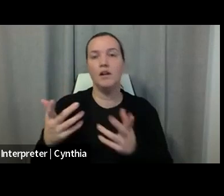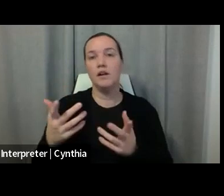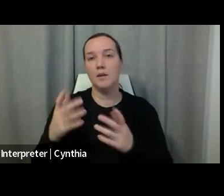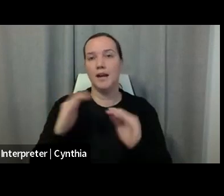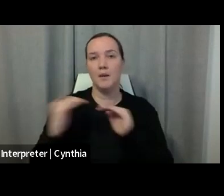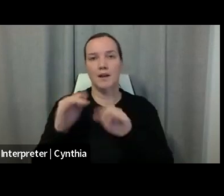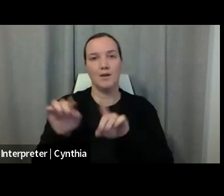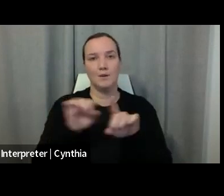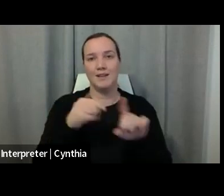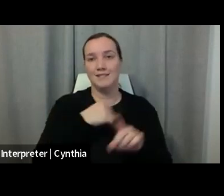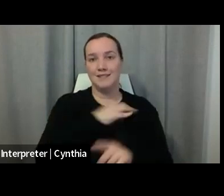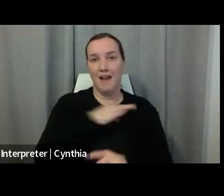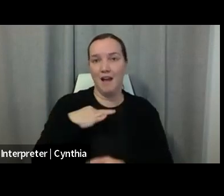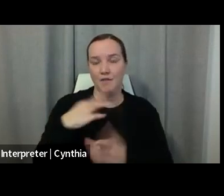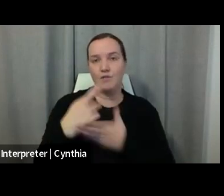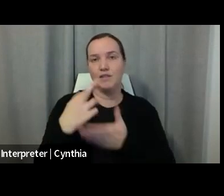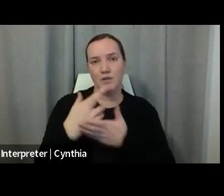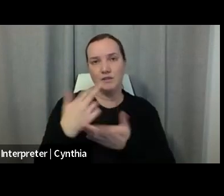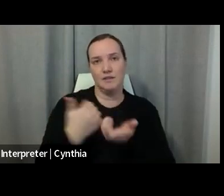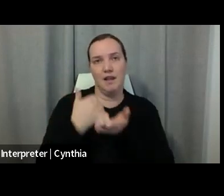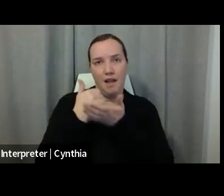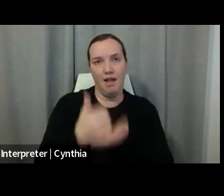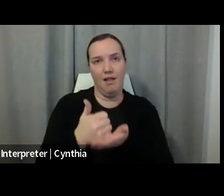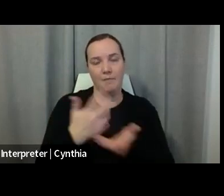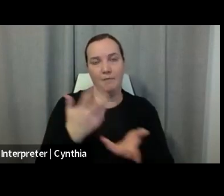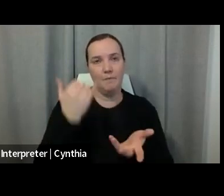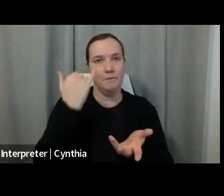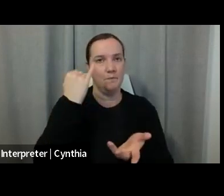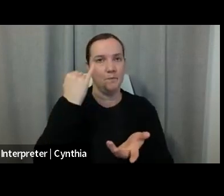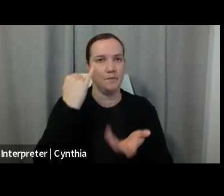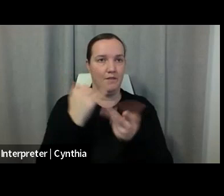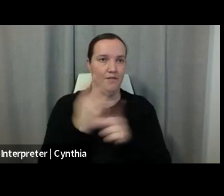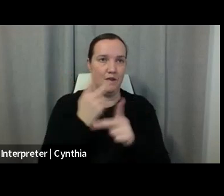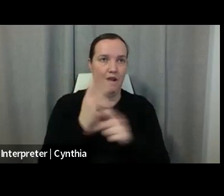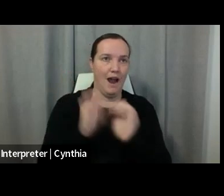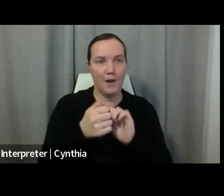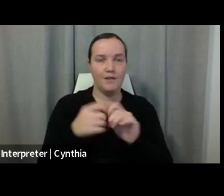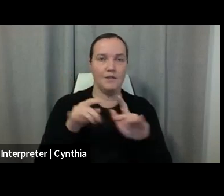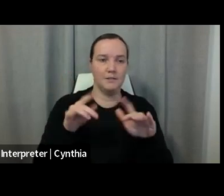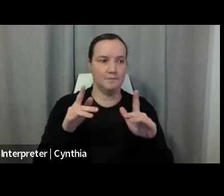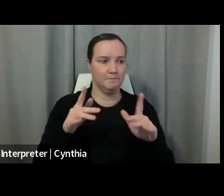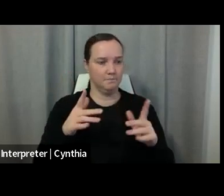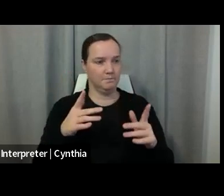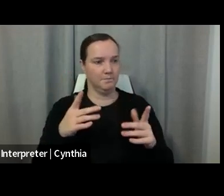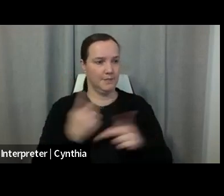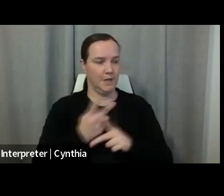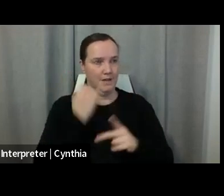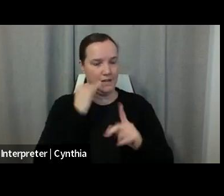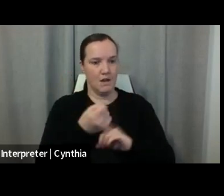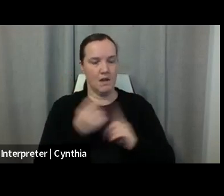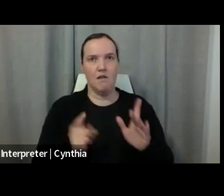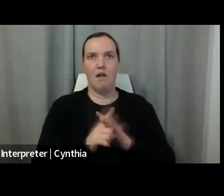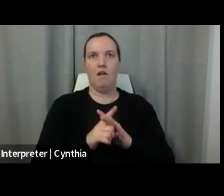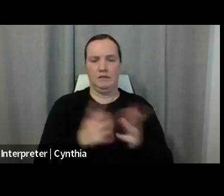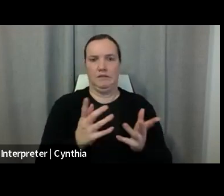equity also has staff and resources to also assist with how to navigate when you're in those moments where you're saying, wait a minute, we're in a situation, it doesn't seem to be